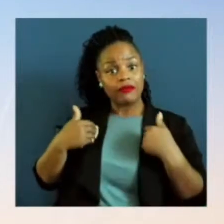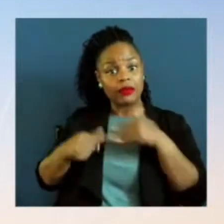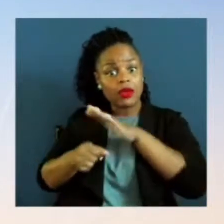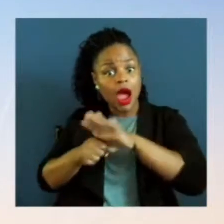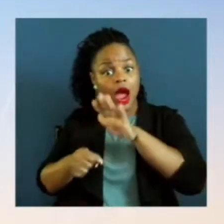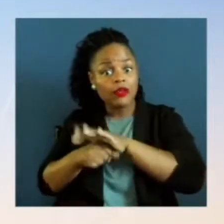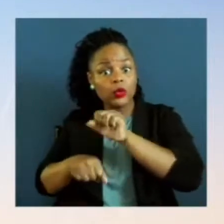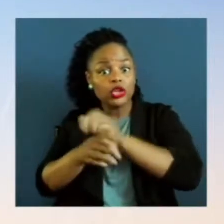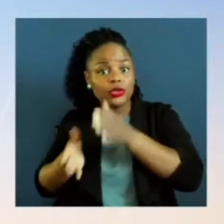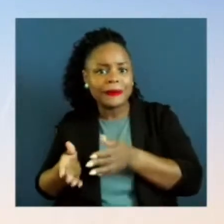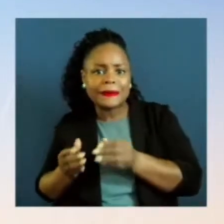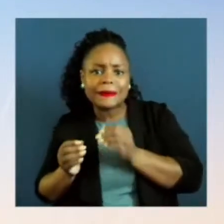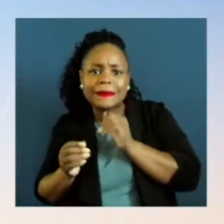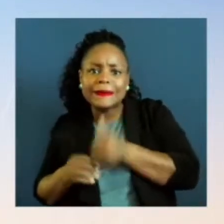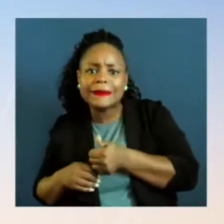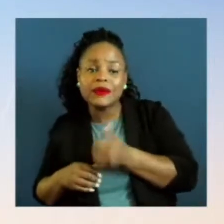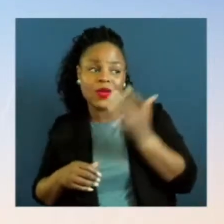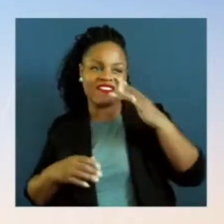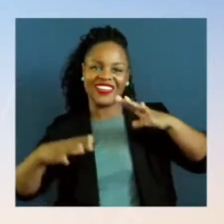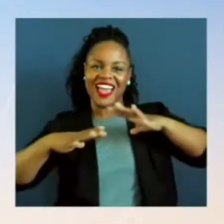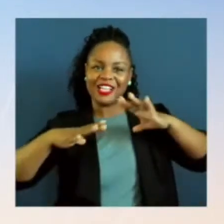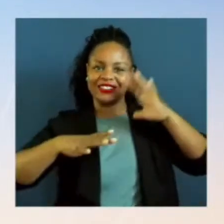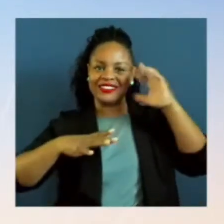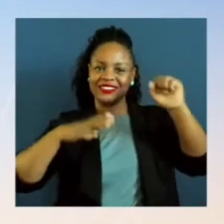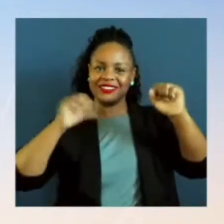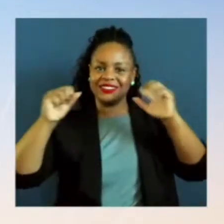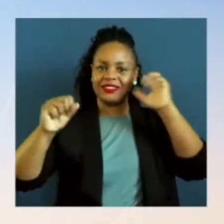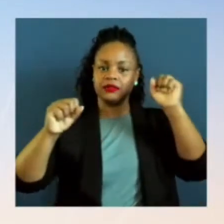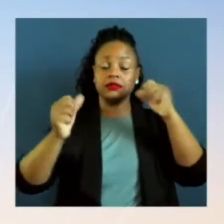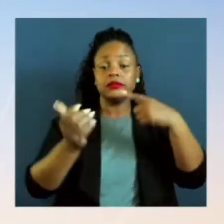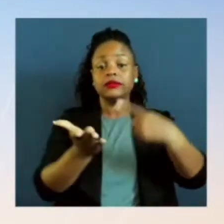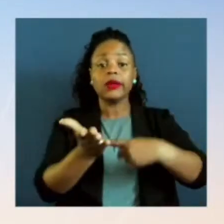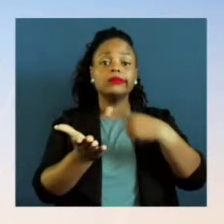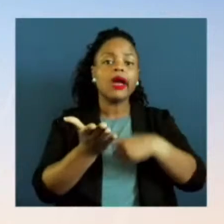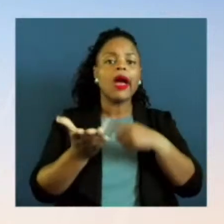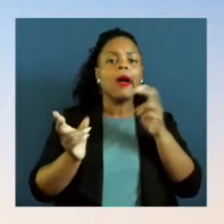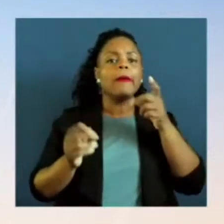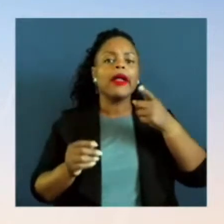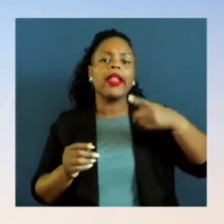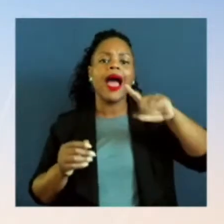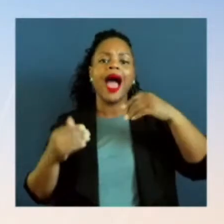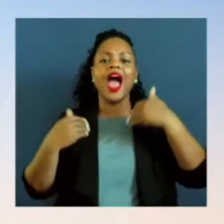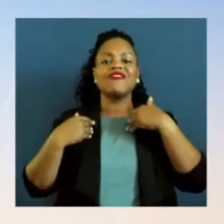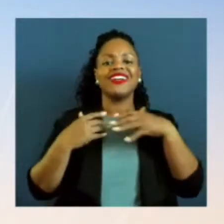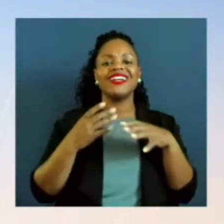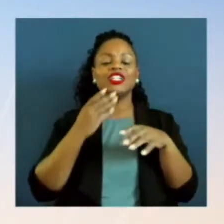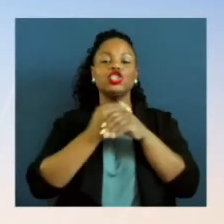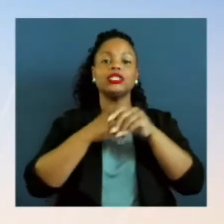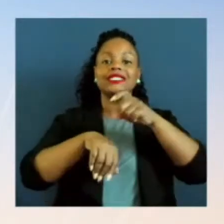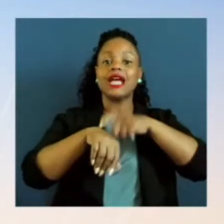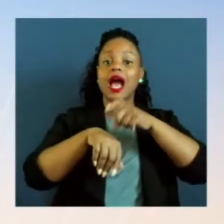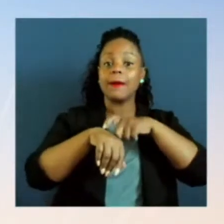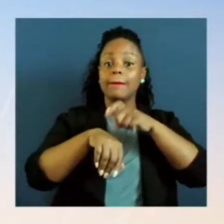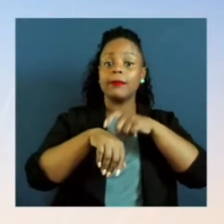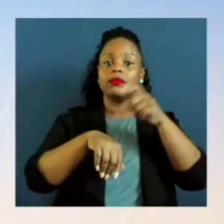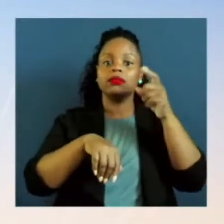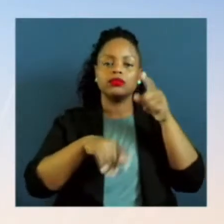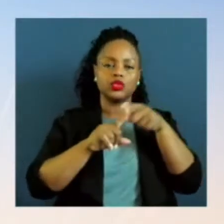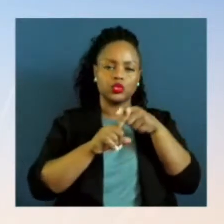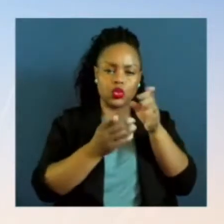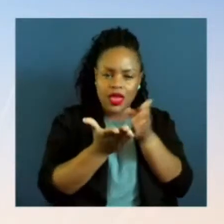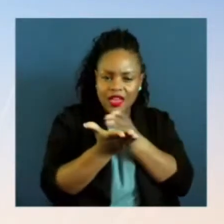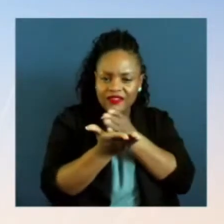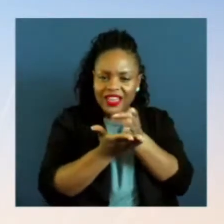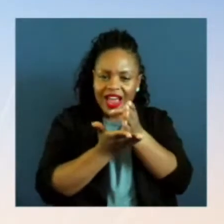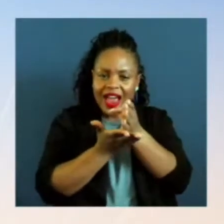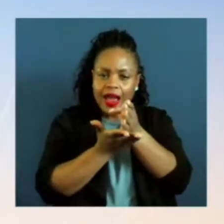And indeed, a long weekend can sometimes make attackers feel they have extra time to navigate in a network before they're detected.